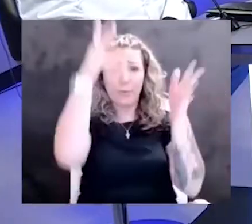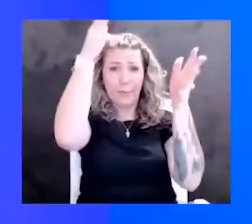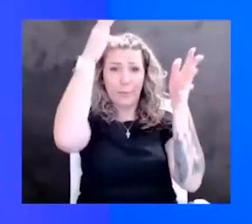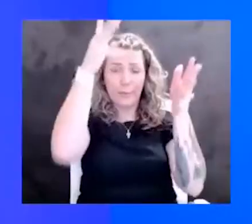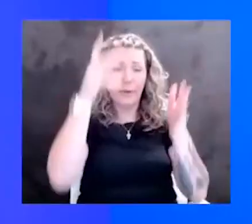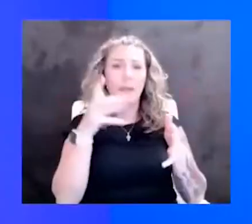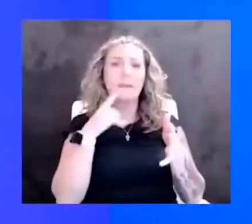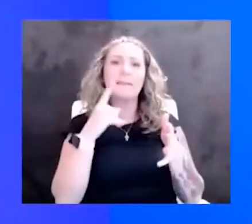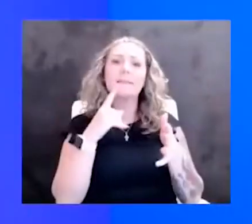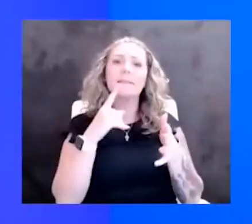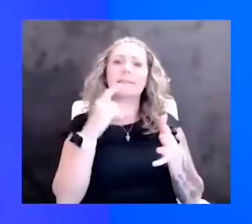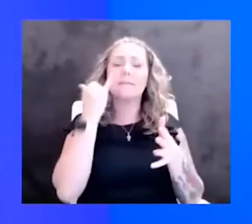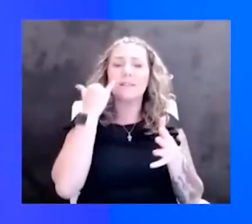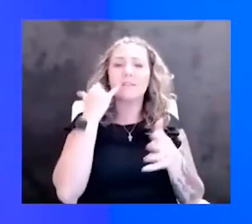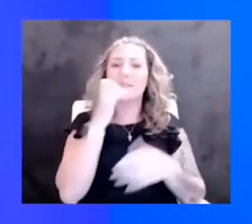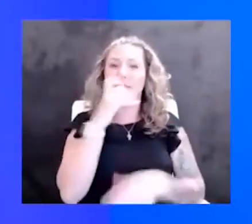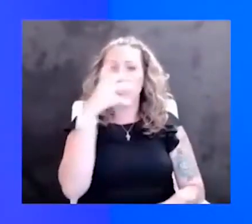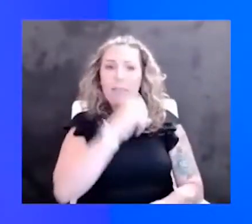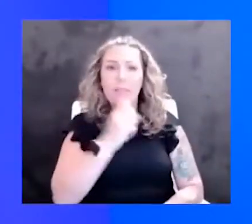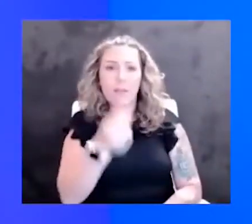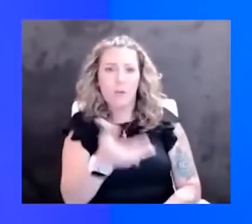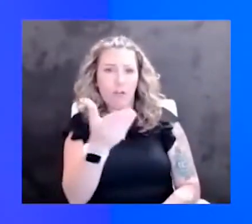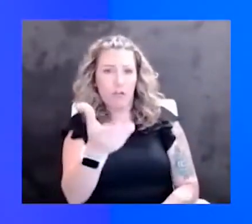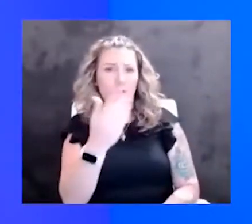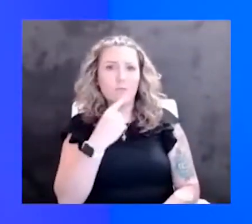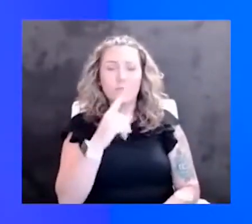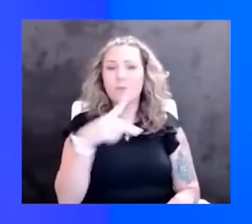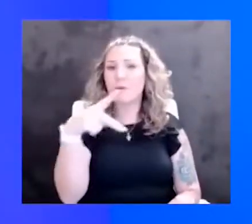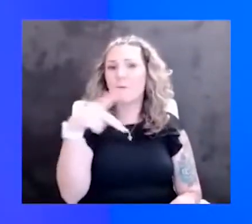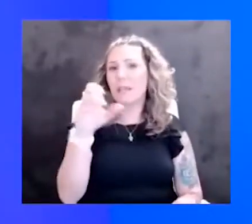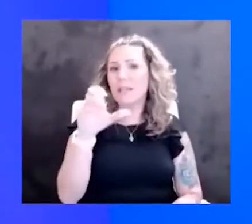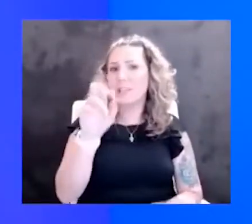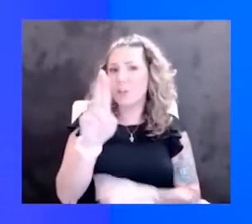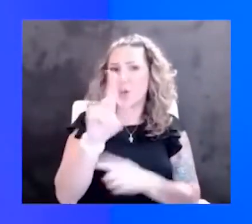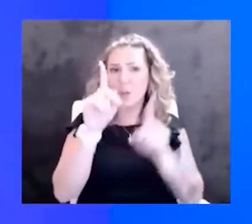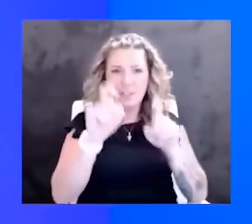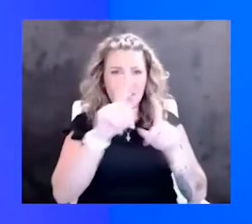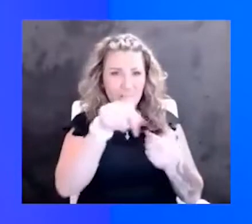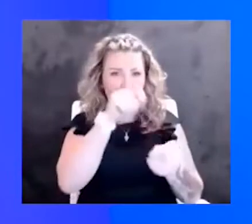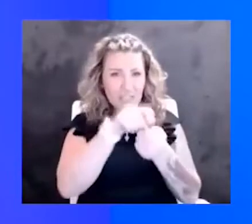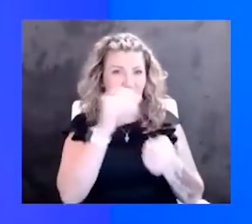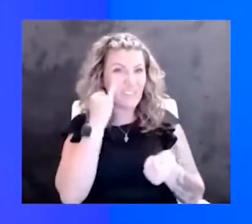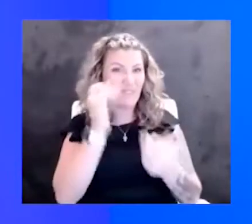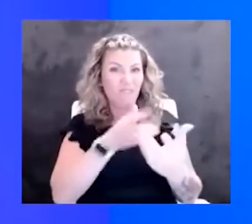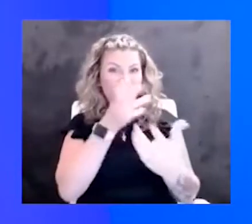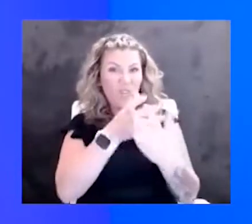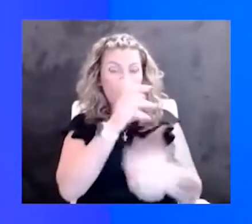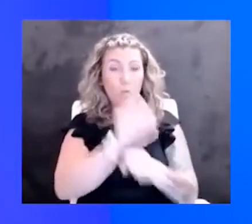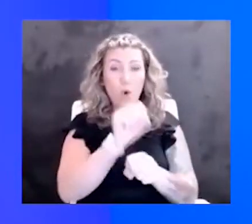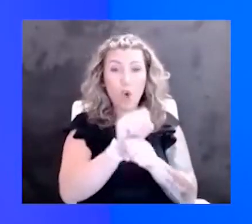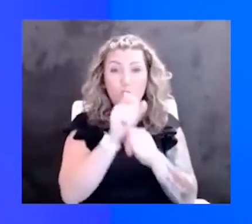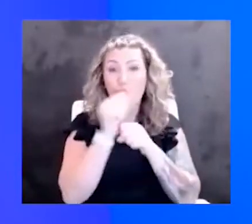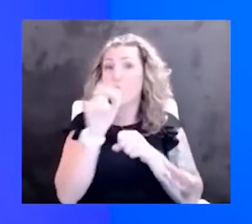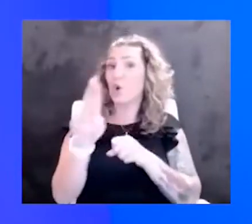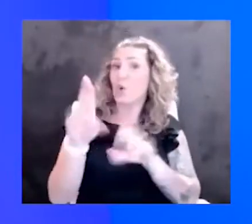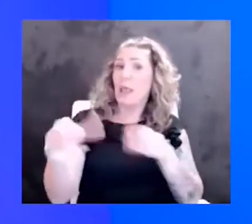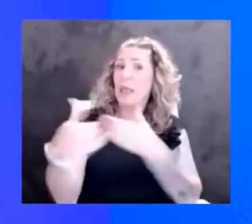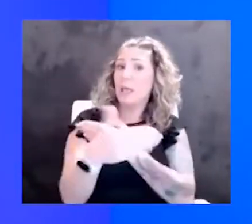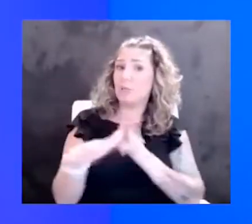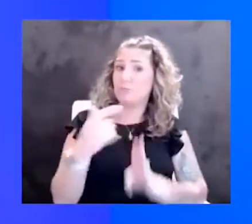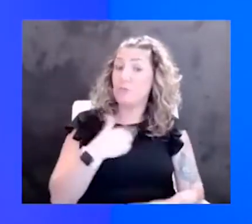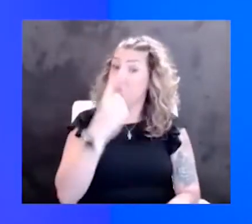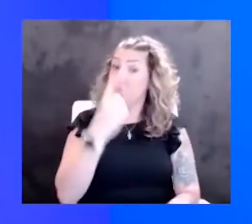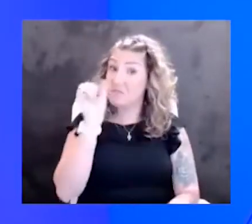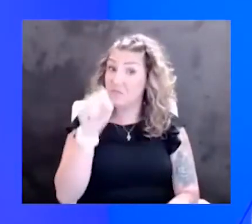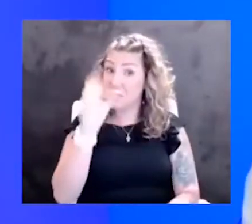it. It's PCR testing, so it's very specific. And whether it'll fit in or not in the work settings or in classrooms, I think it will. We'll